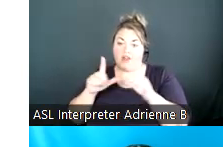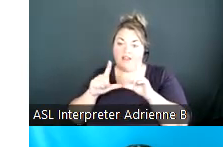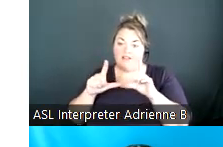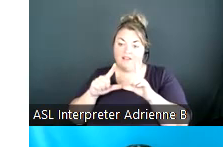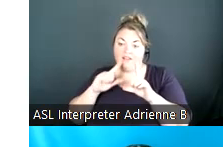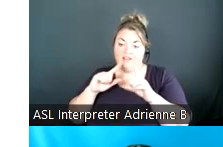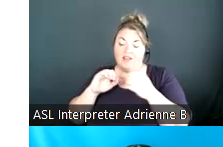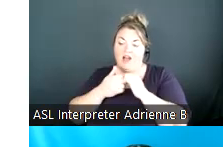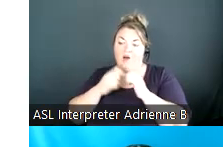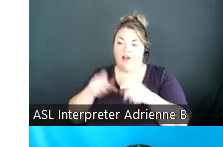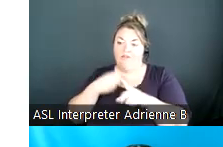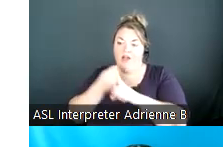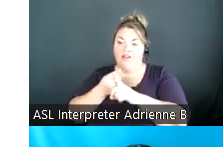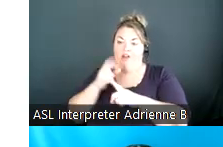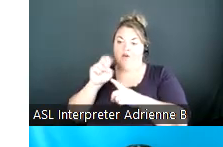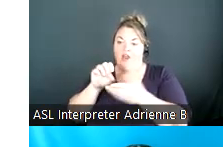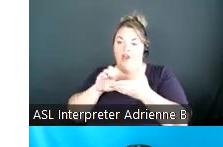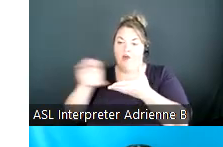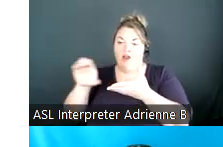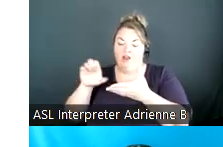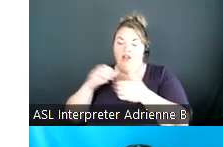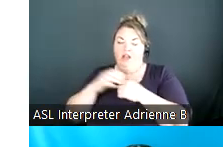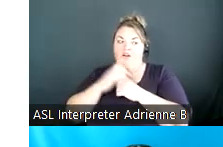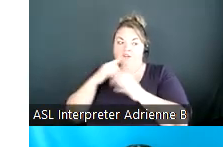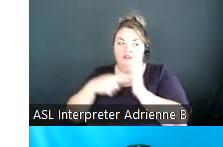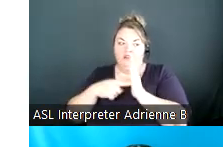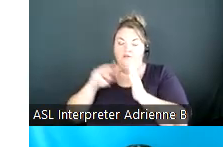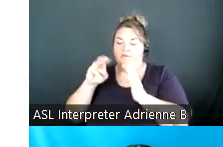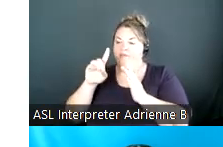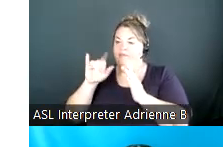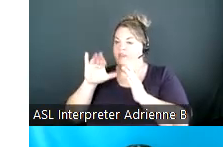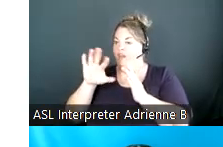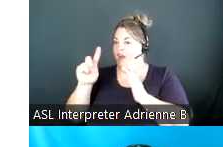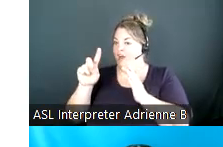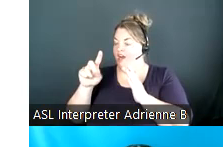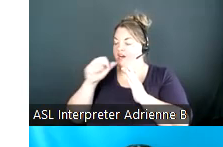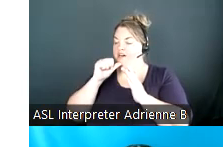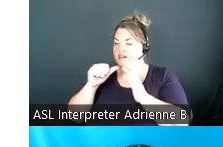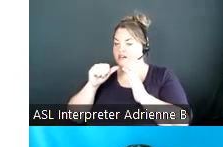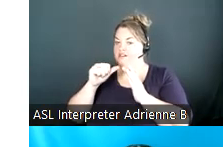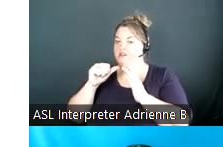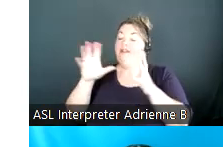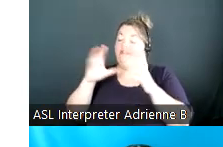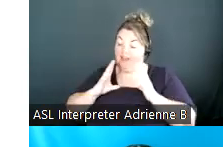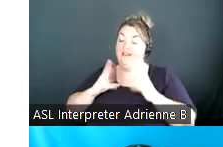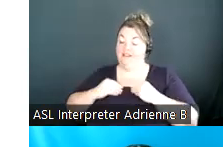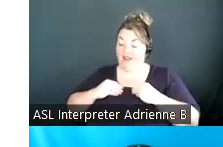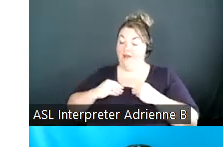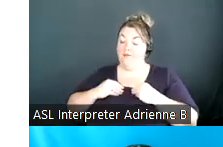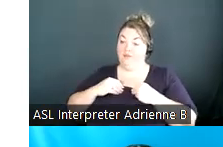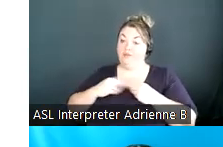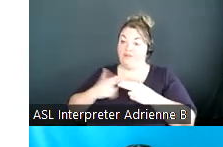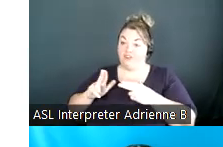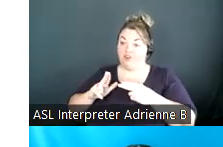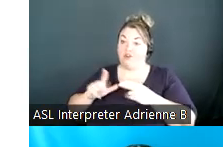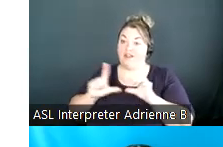how does that affect reimbursement? So for example, Medicaid does accept provisional licenses with full faith and